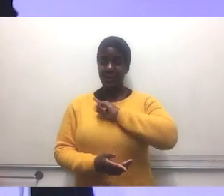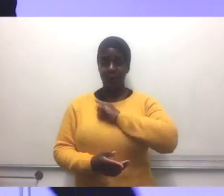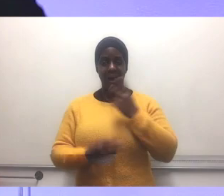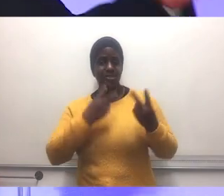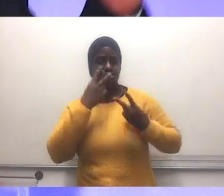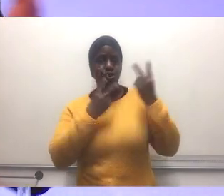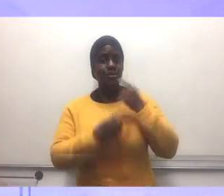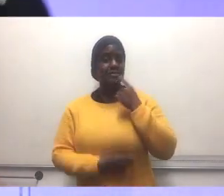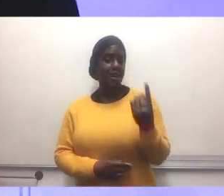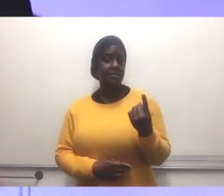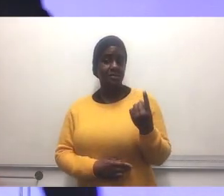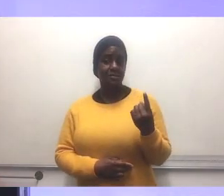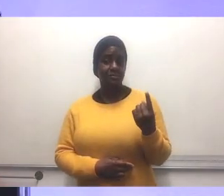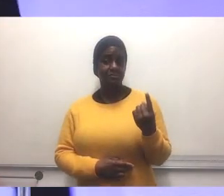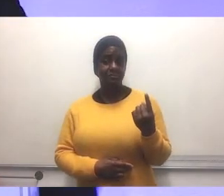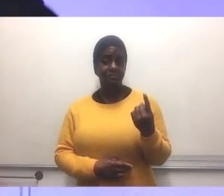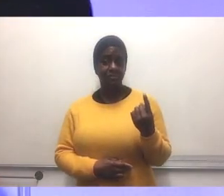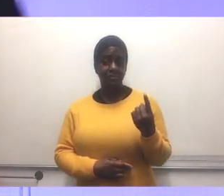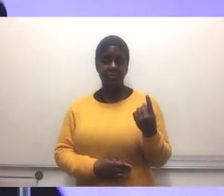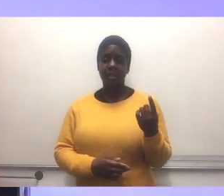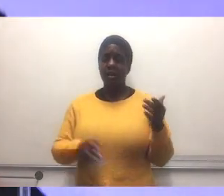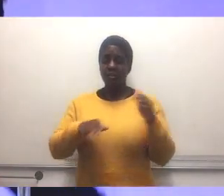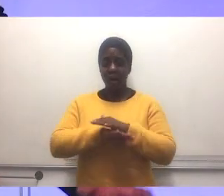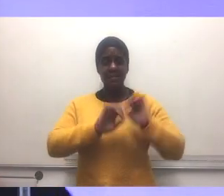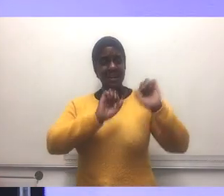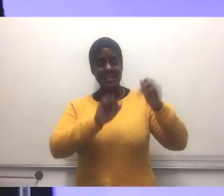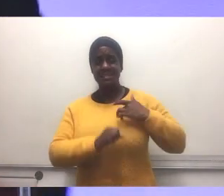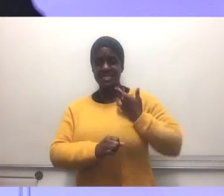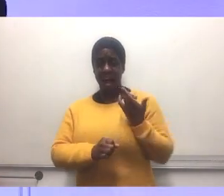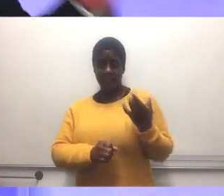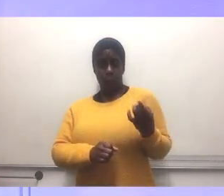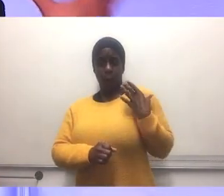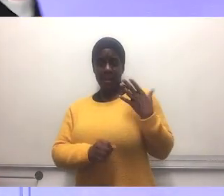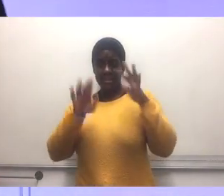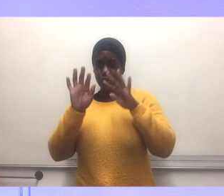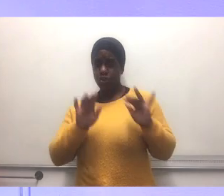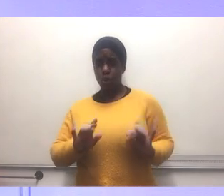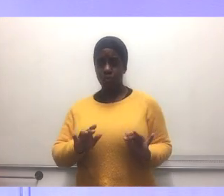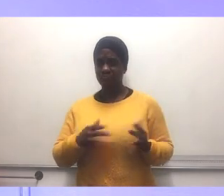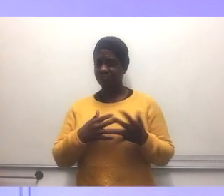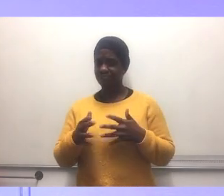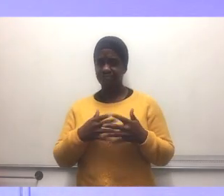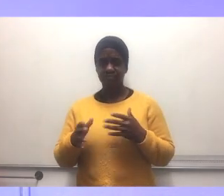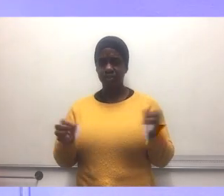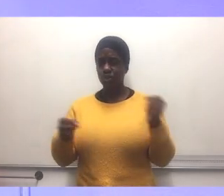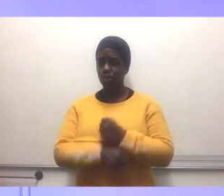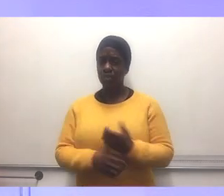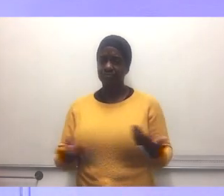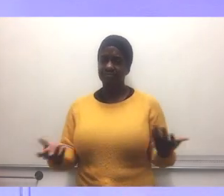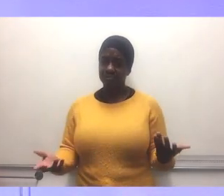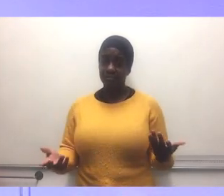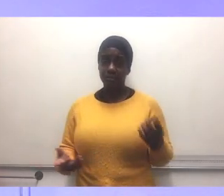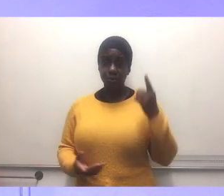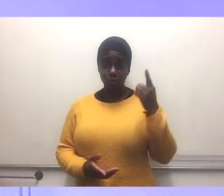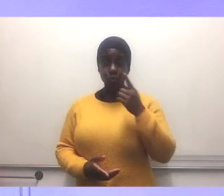songwriter says, cover with his life, whiter than snow. It doesn't matter what you've done tonight. You